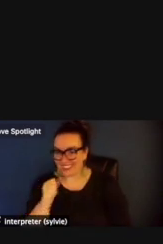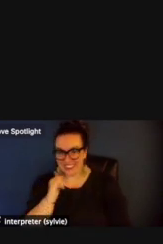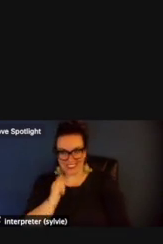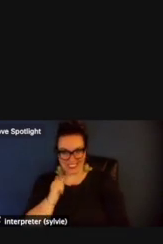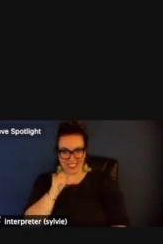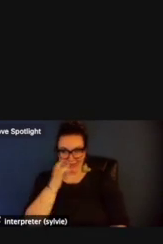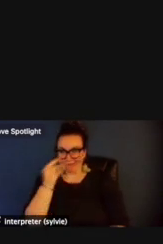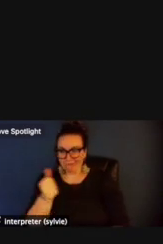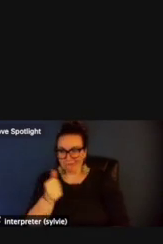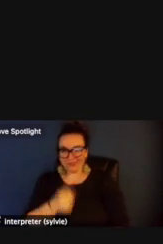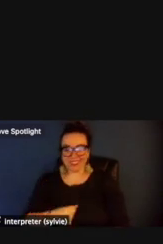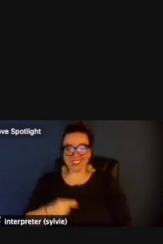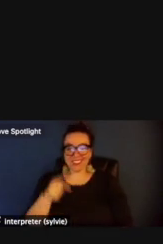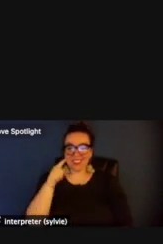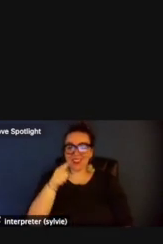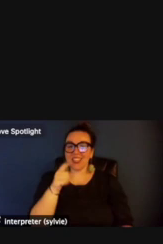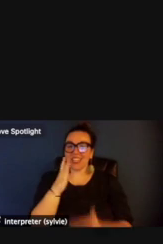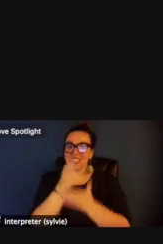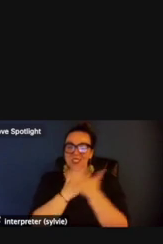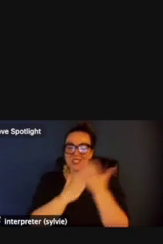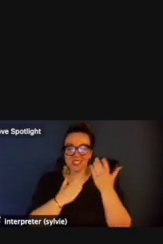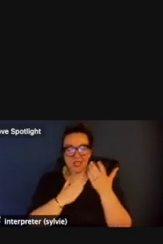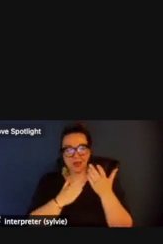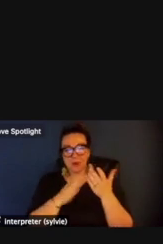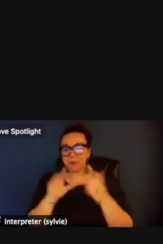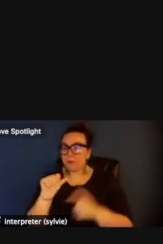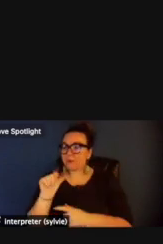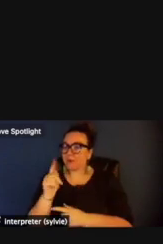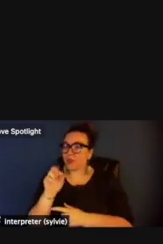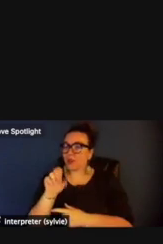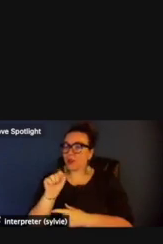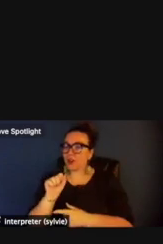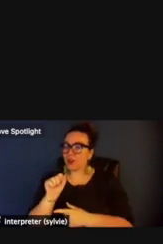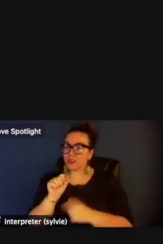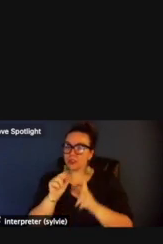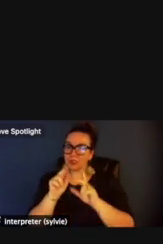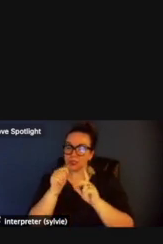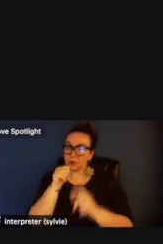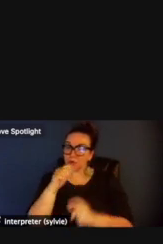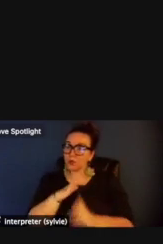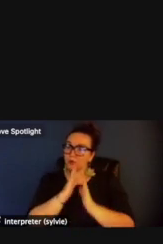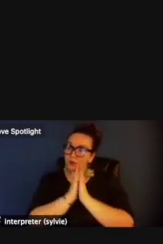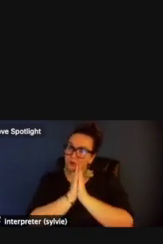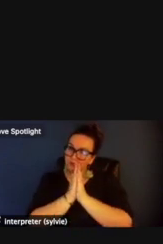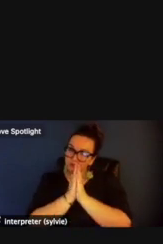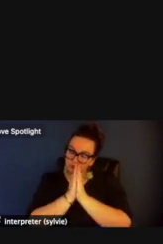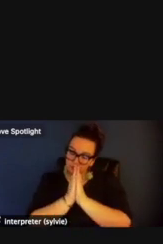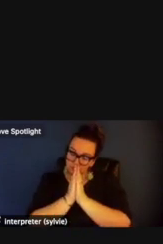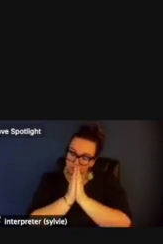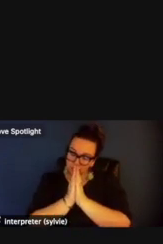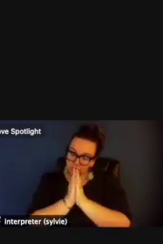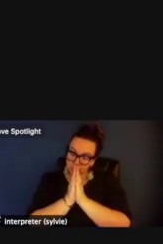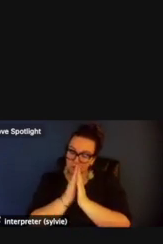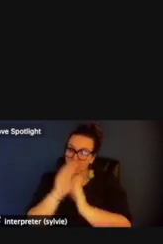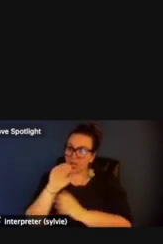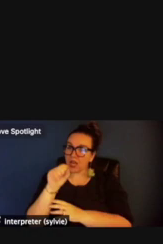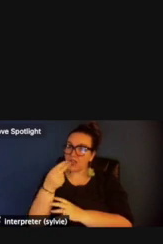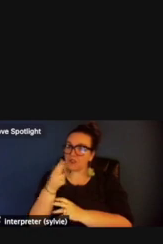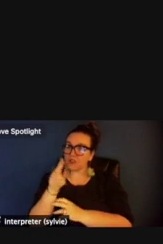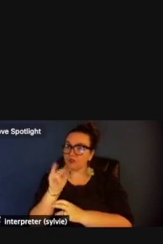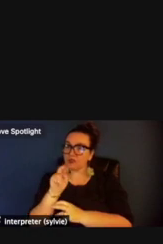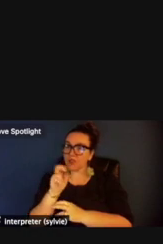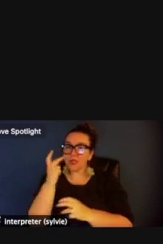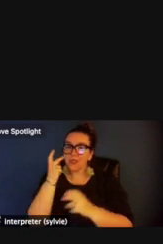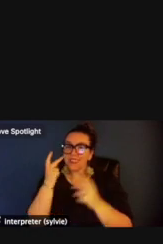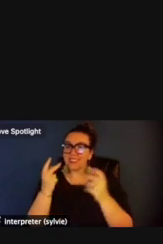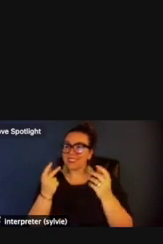So these are some altars. And then this woman is praying at a shrine. And you can see all the incense